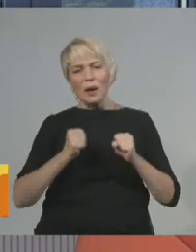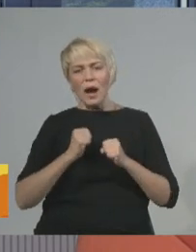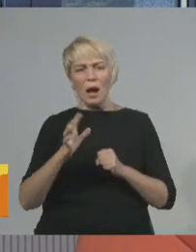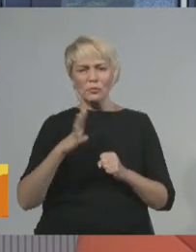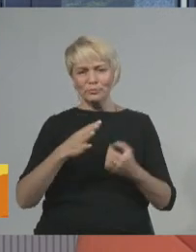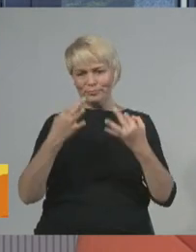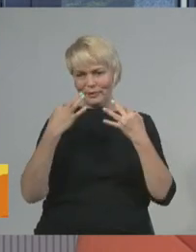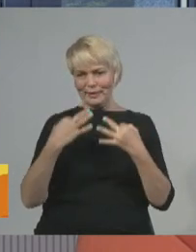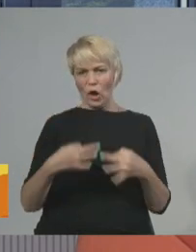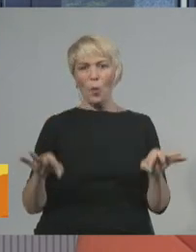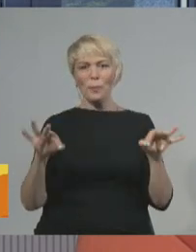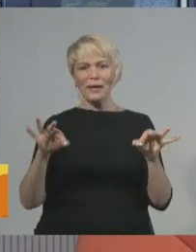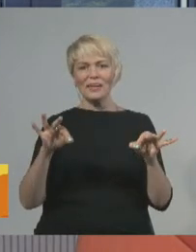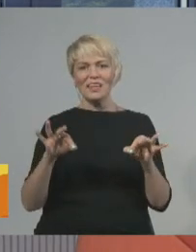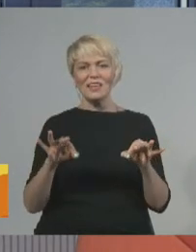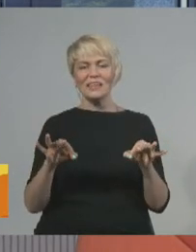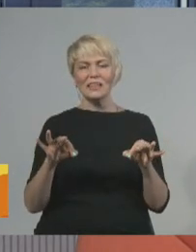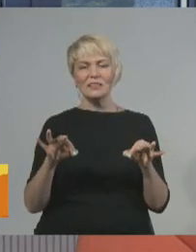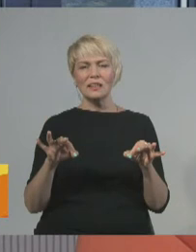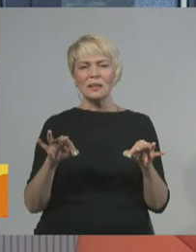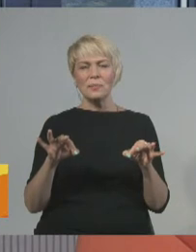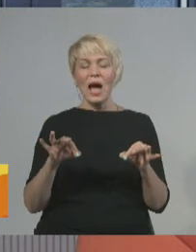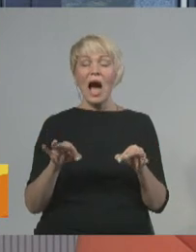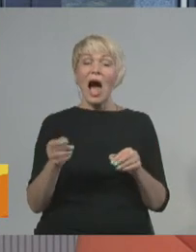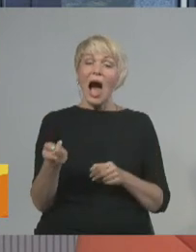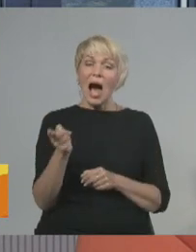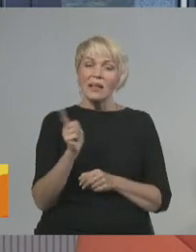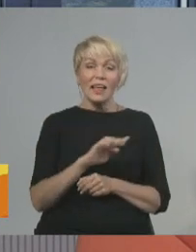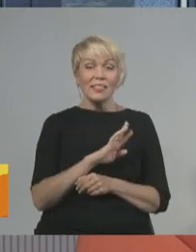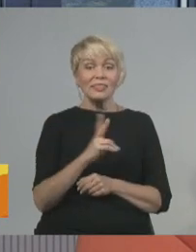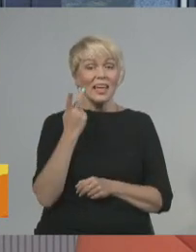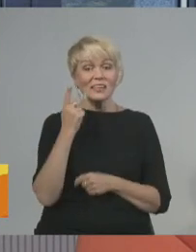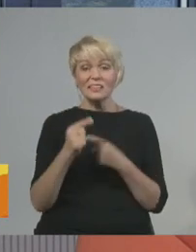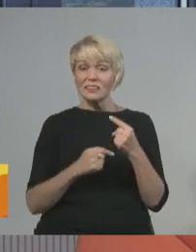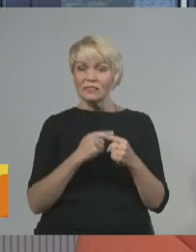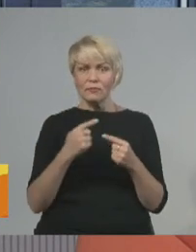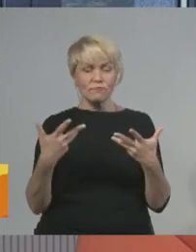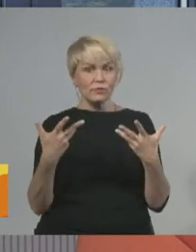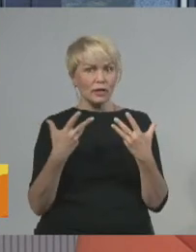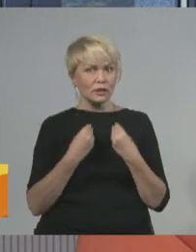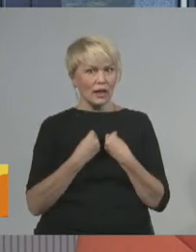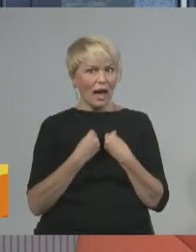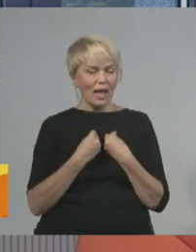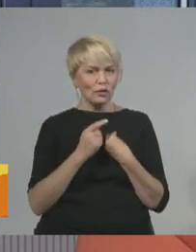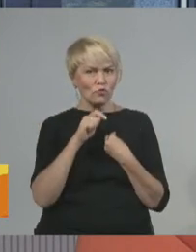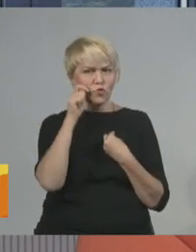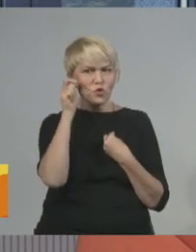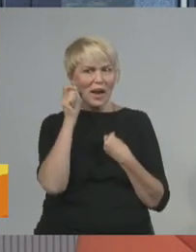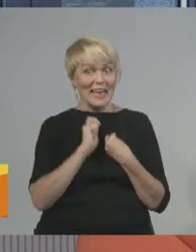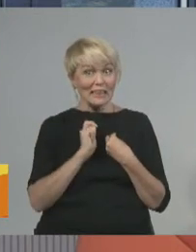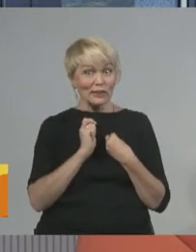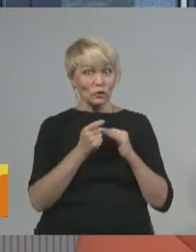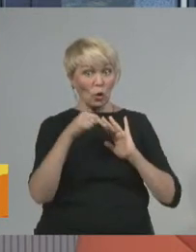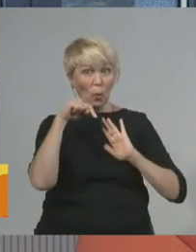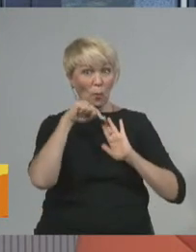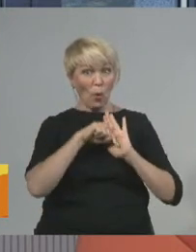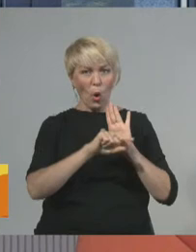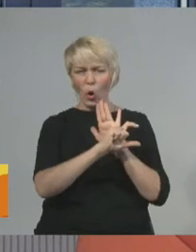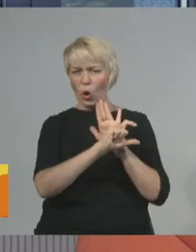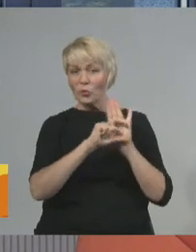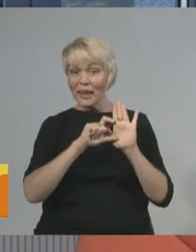but what has always struck me in the ukrainian context especially in the context of of the still-ongoing